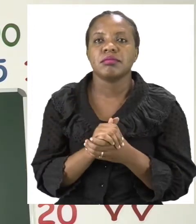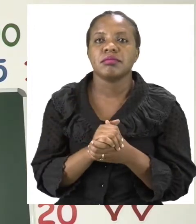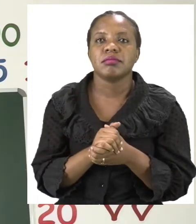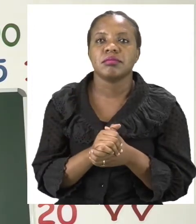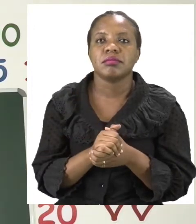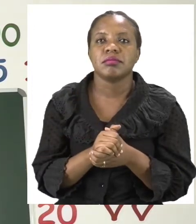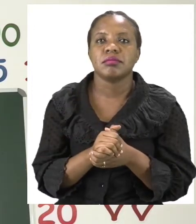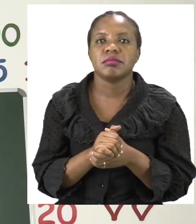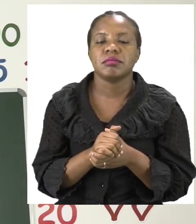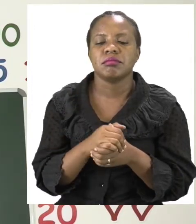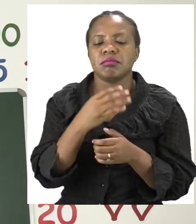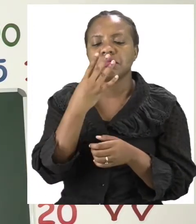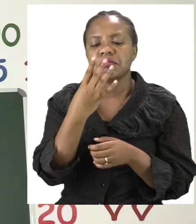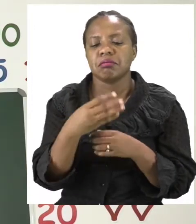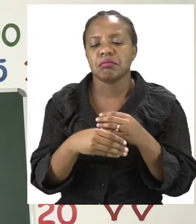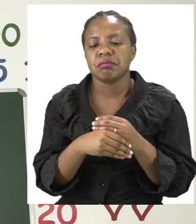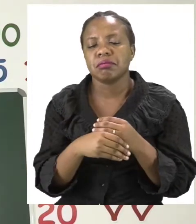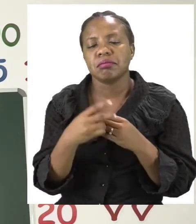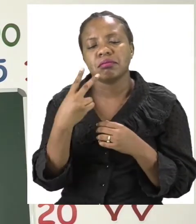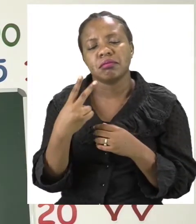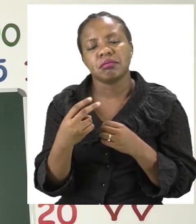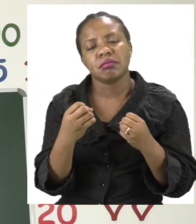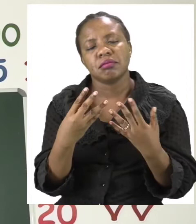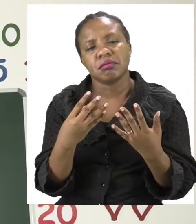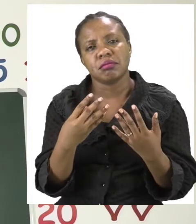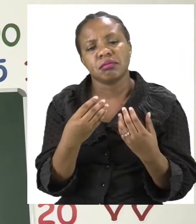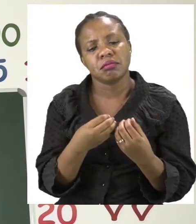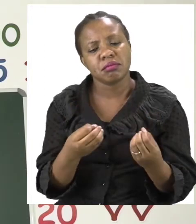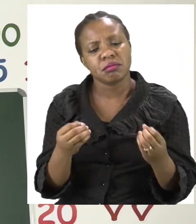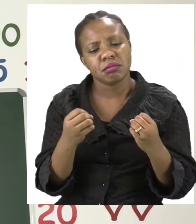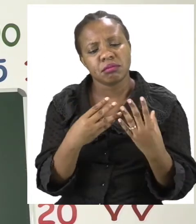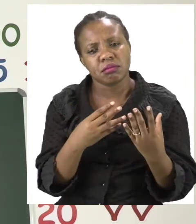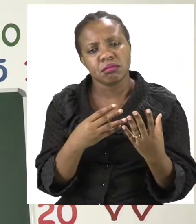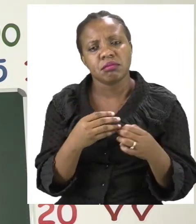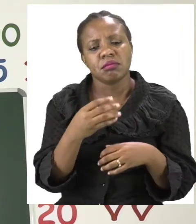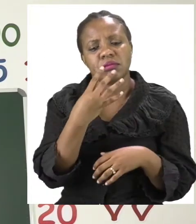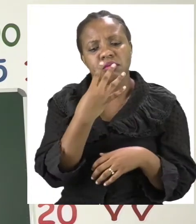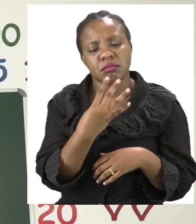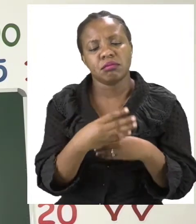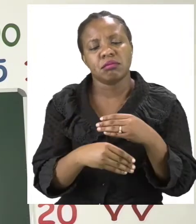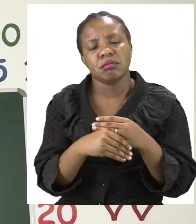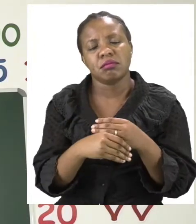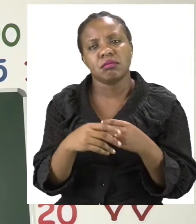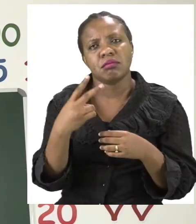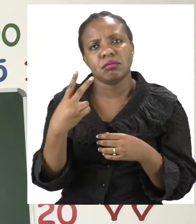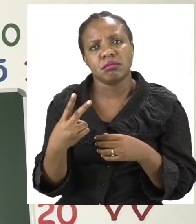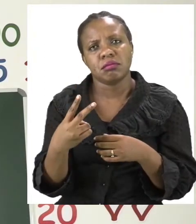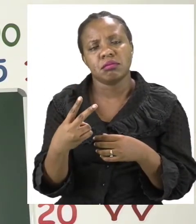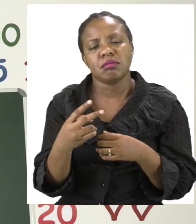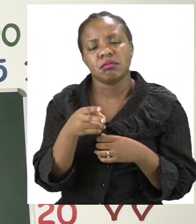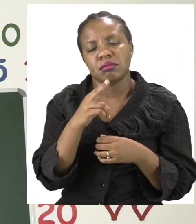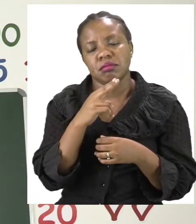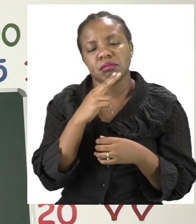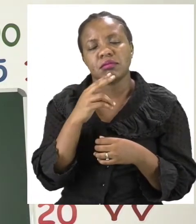And what is 4 plus 2, my dear children? Yes, 4 plus 2 is 6. So